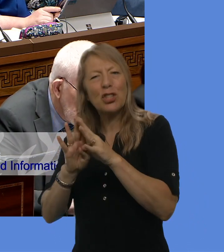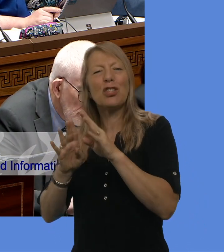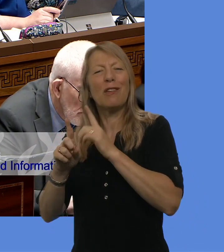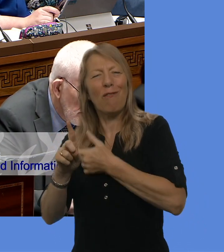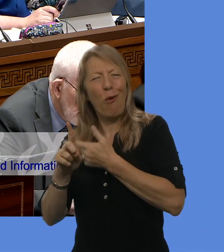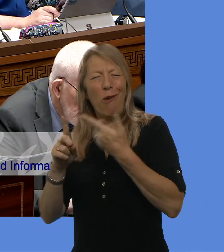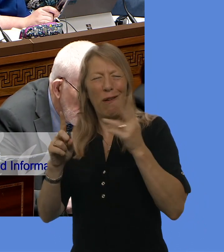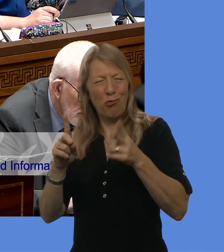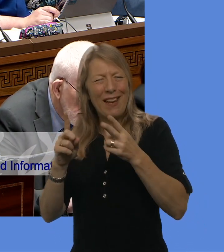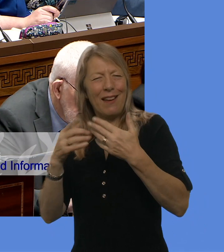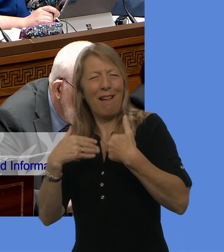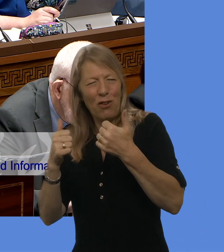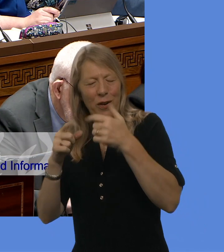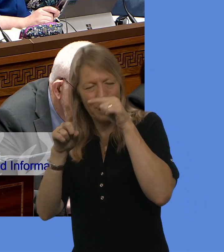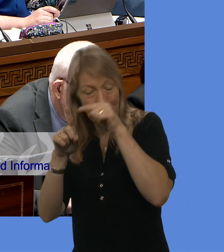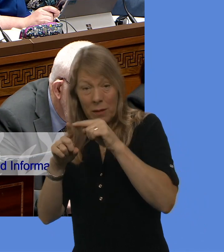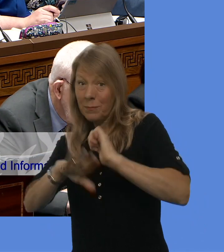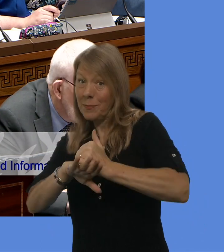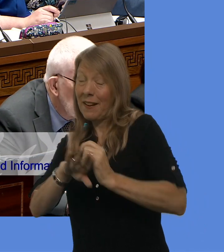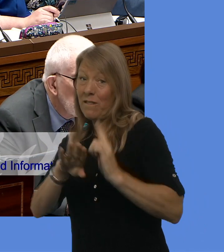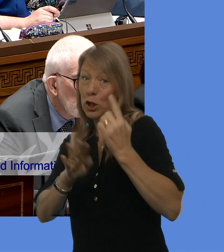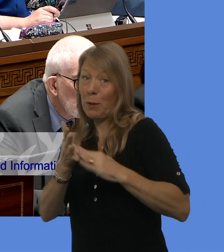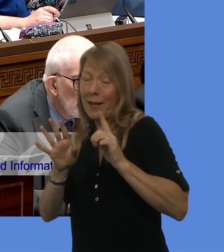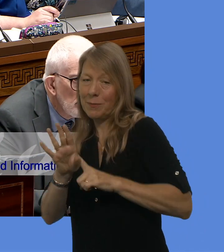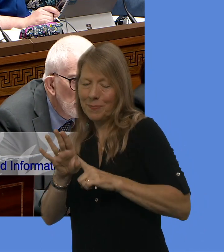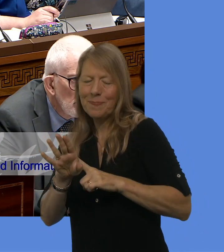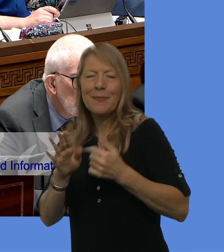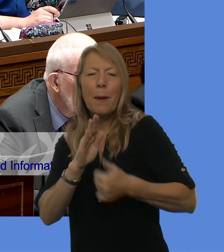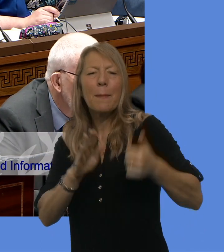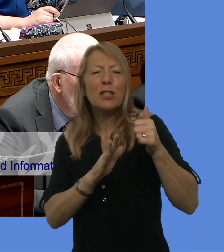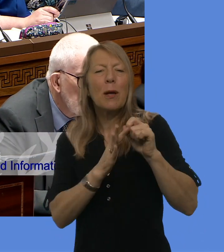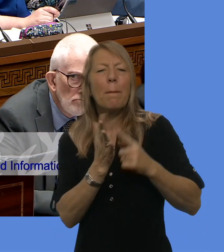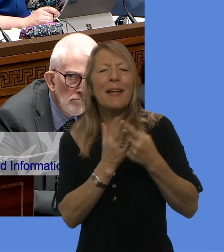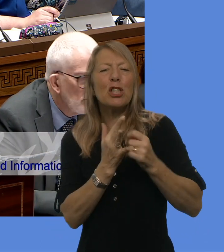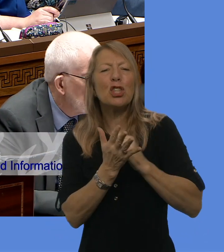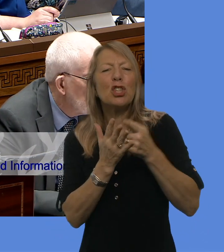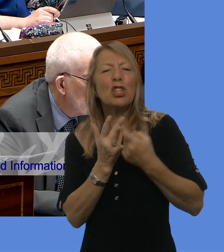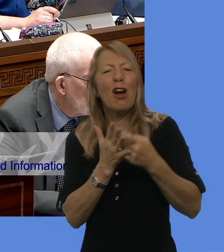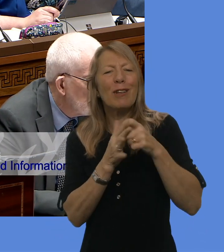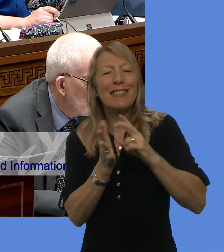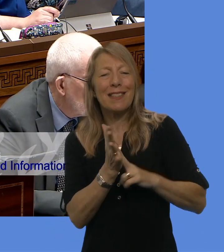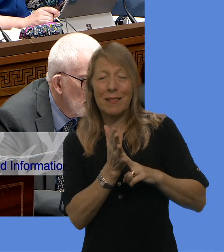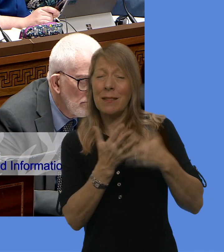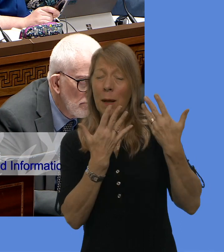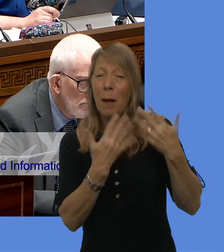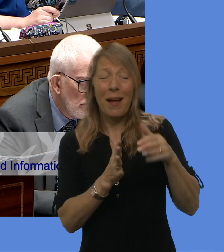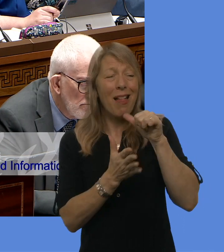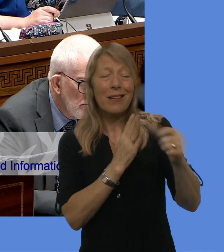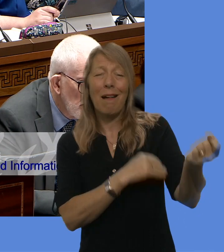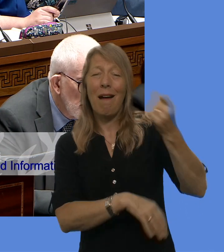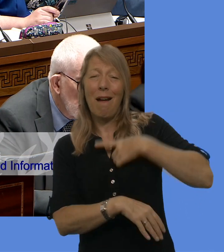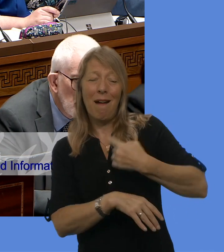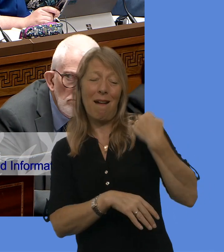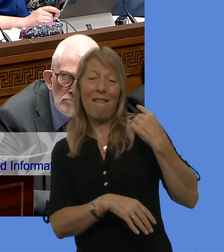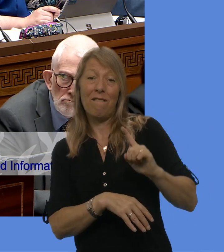of May. The Commissioner for Investigations, Peter Sheridan, wrote to me in March to update me on the development of the Commission and its operating model. In